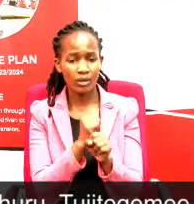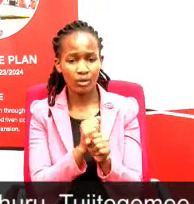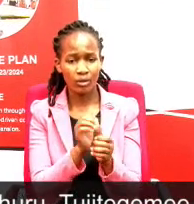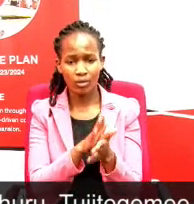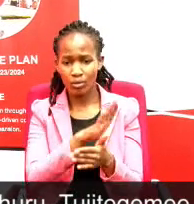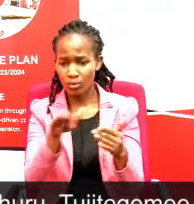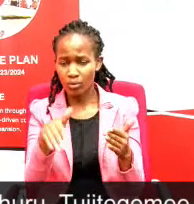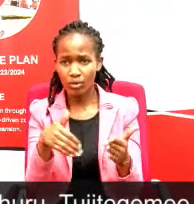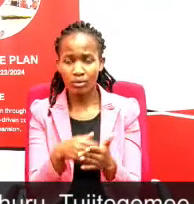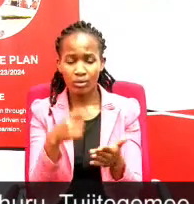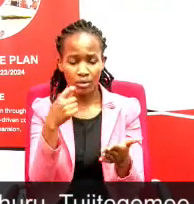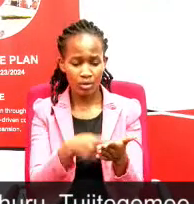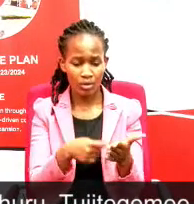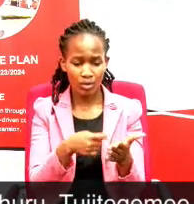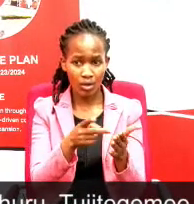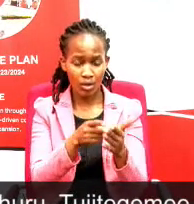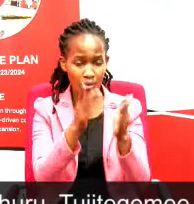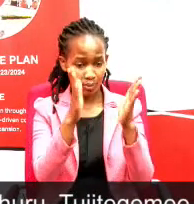tax is